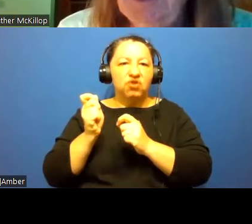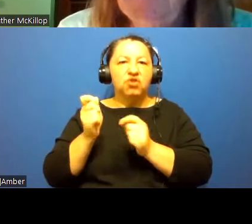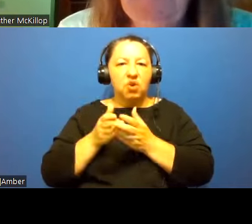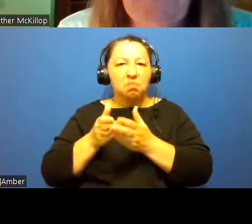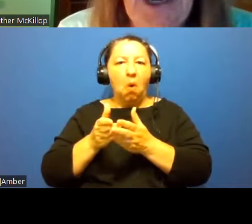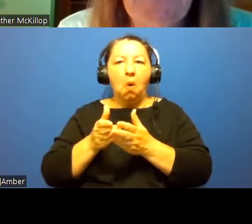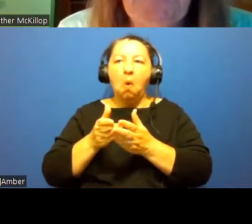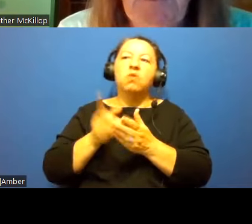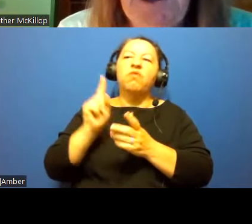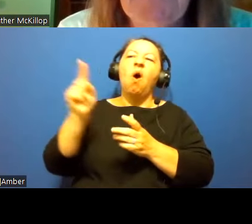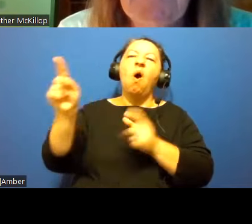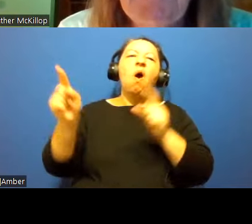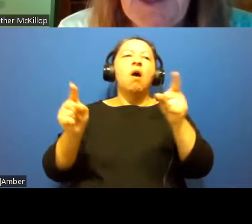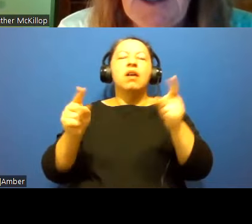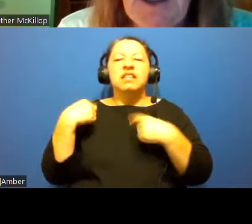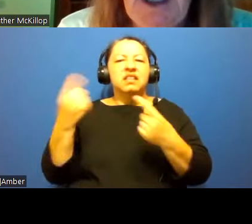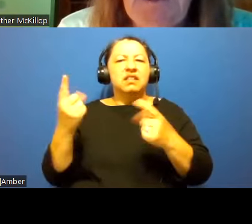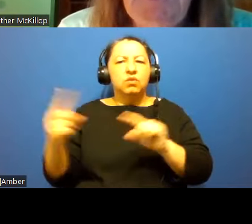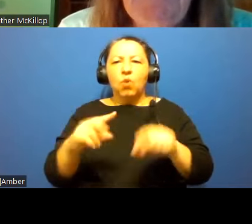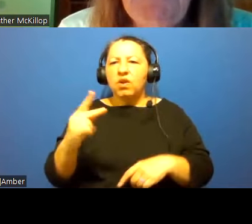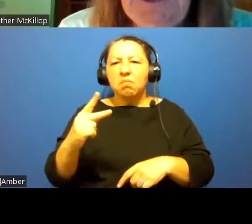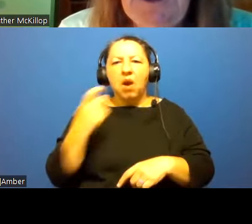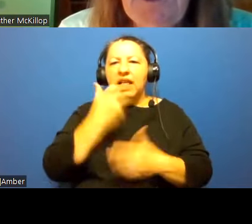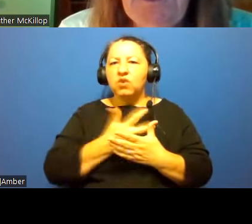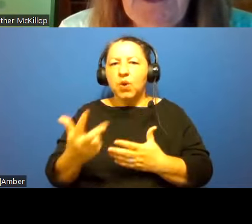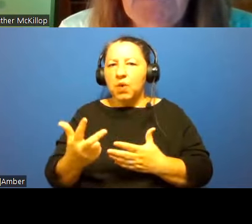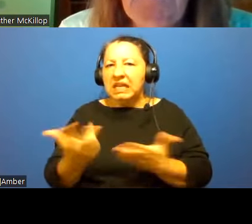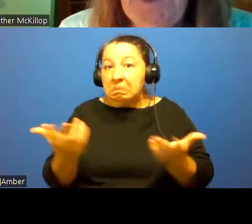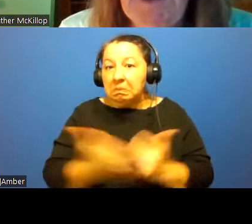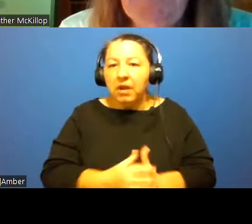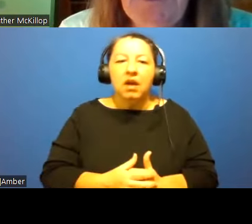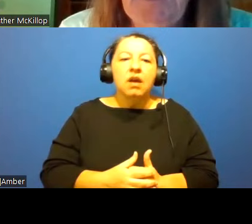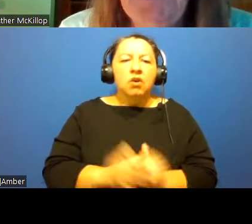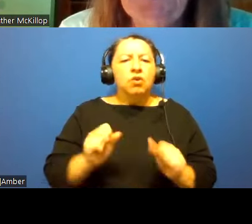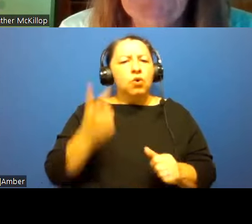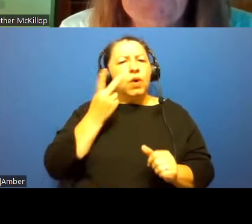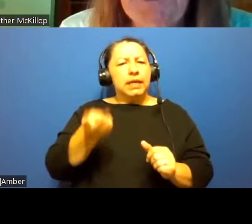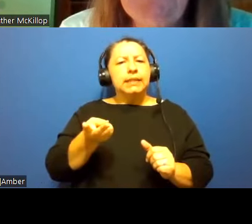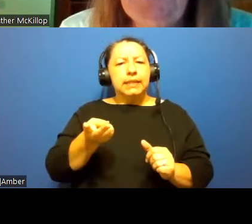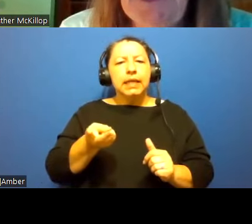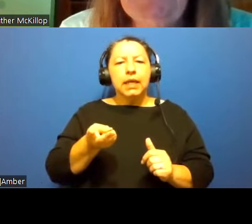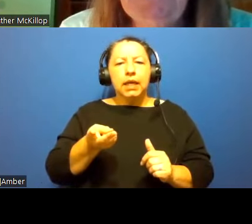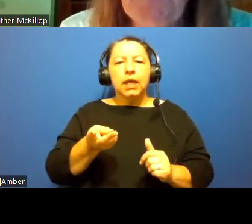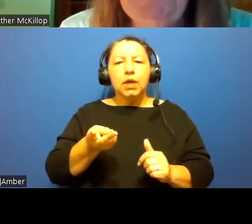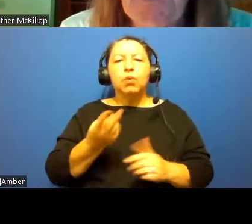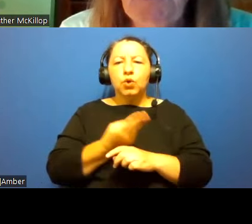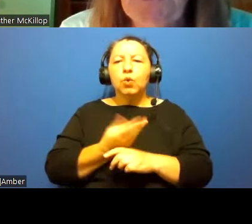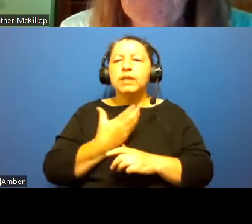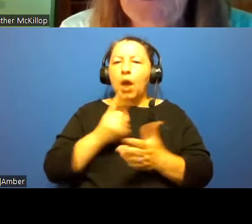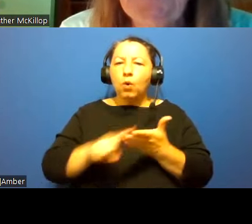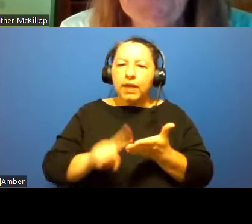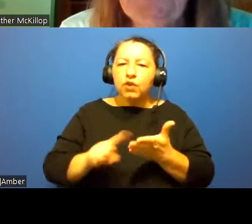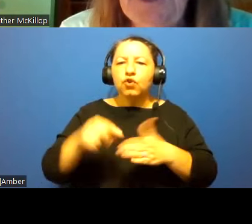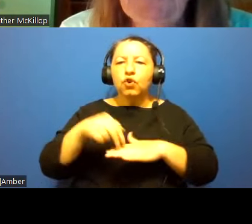park for the last 3 weeks. You can see here, we're out on our research flotation devices with our